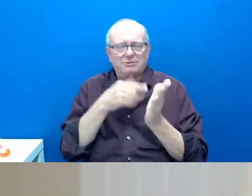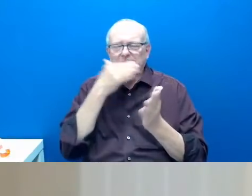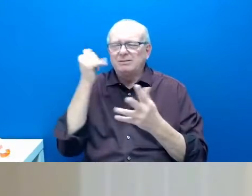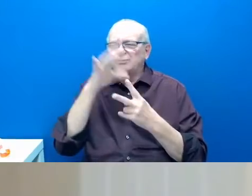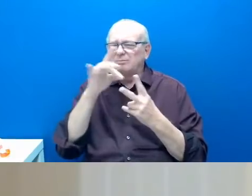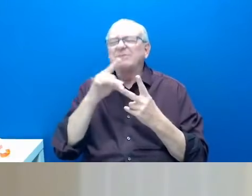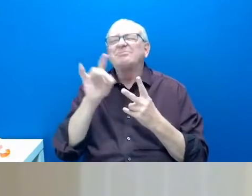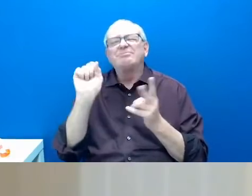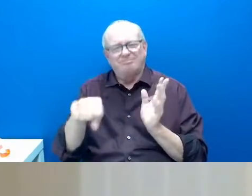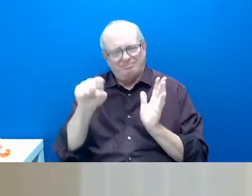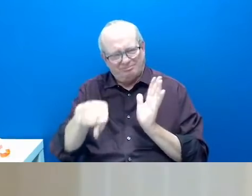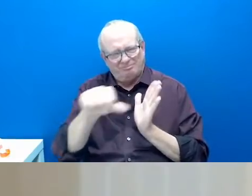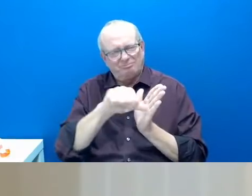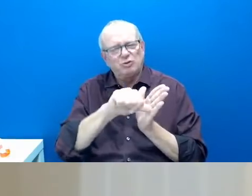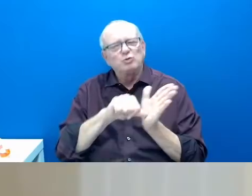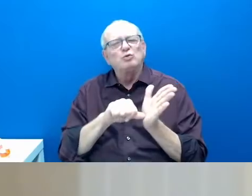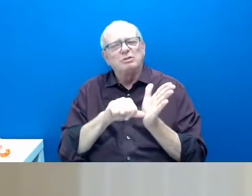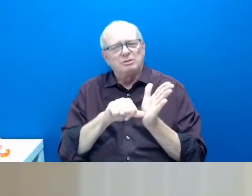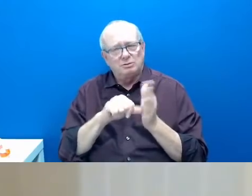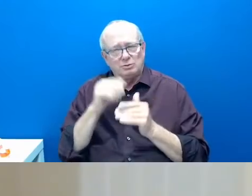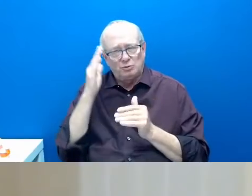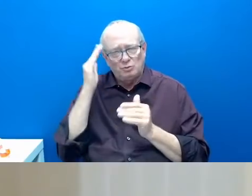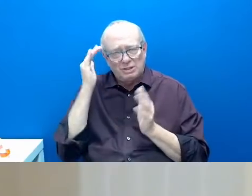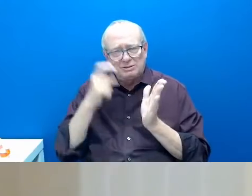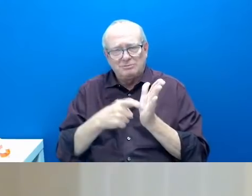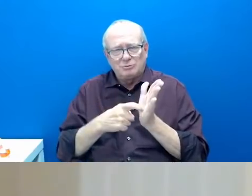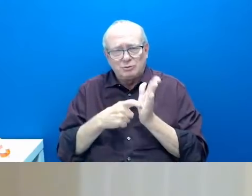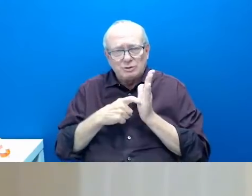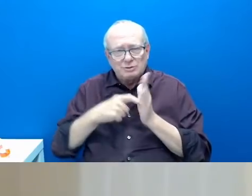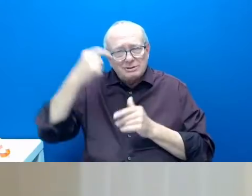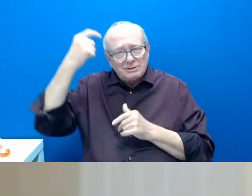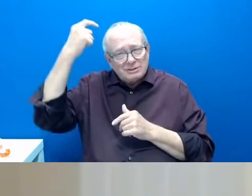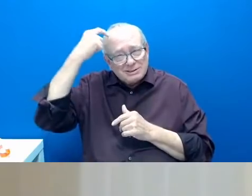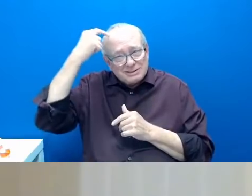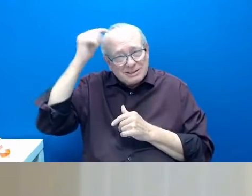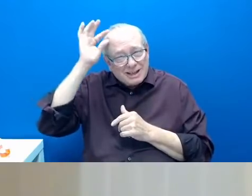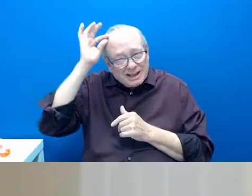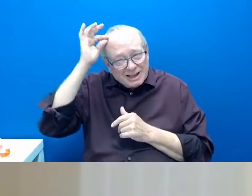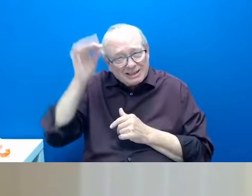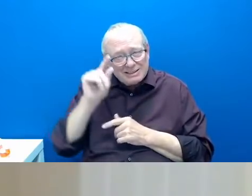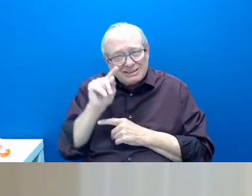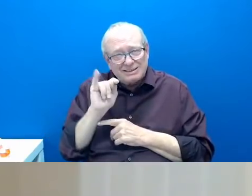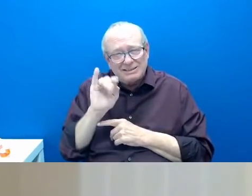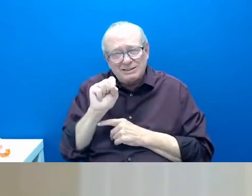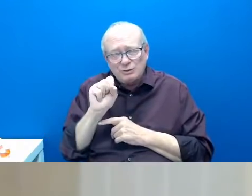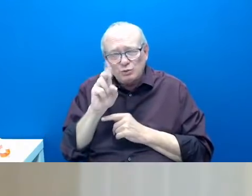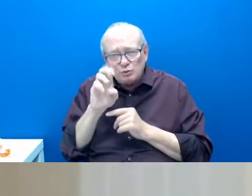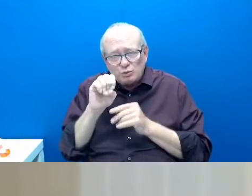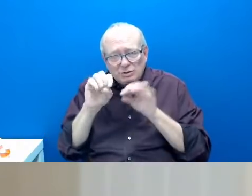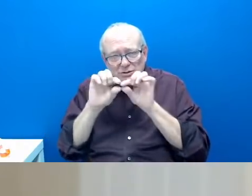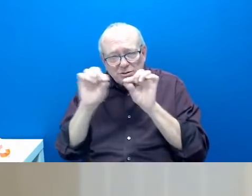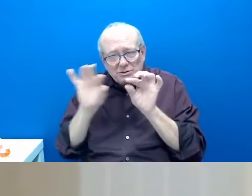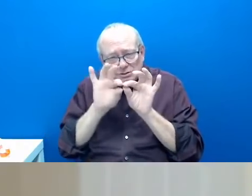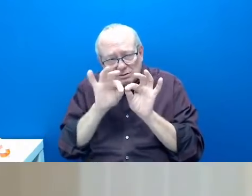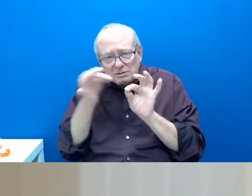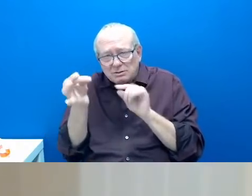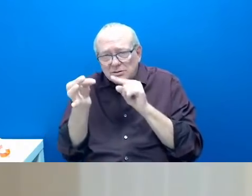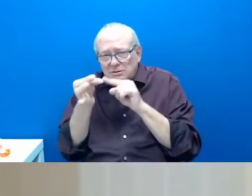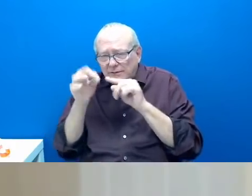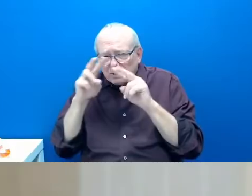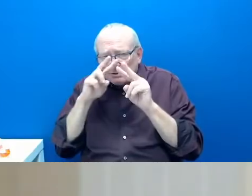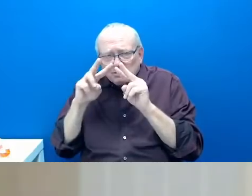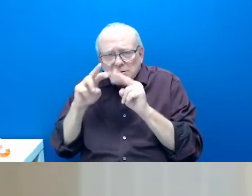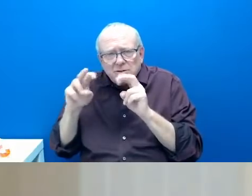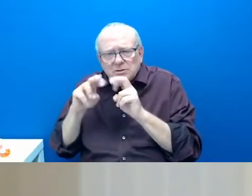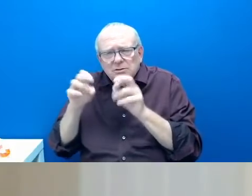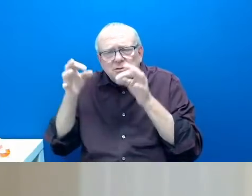because they need tissue to determine what sort of radiation or chemotherapy